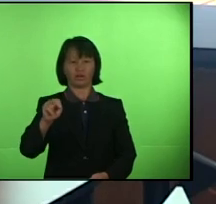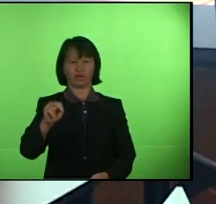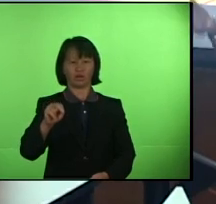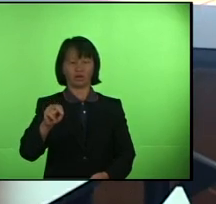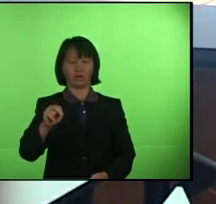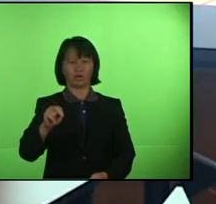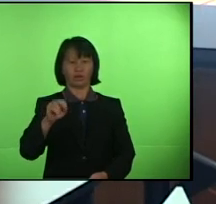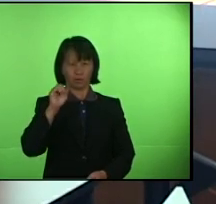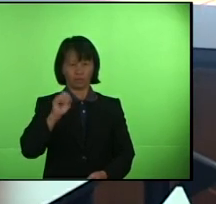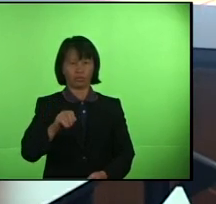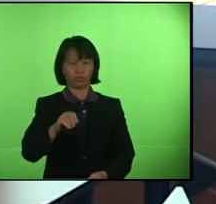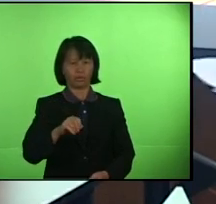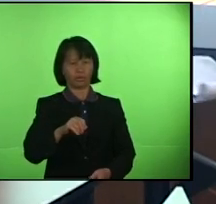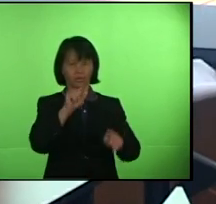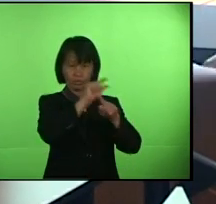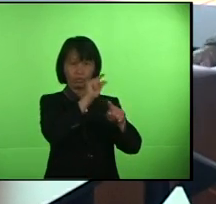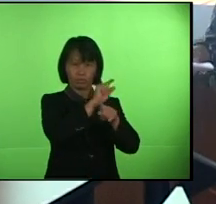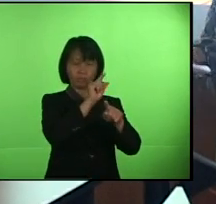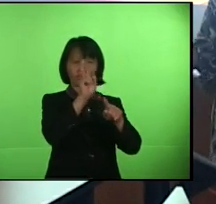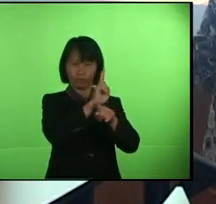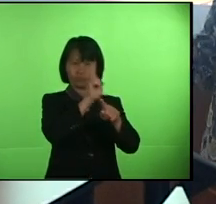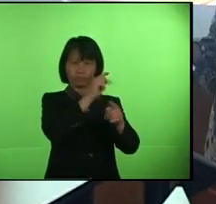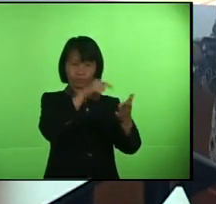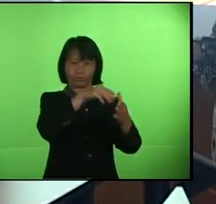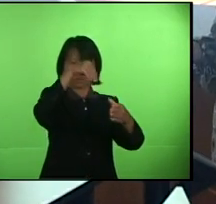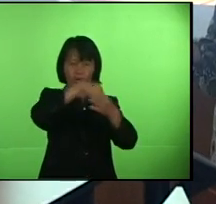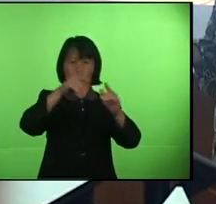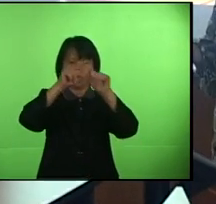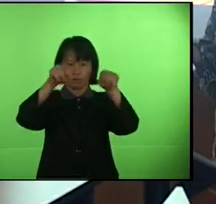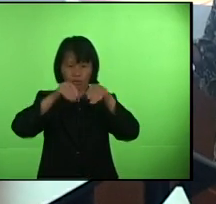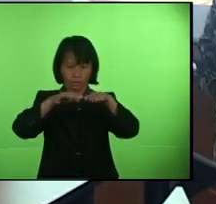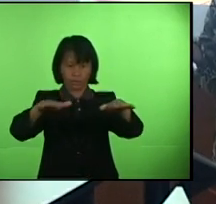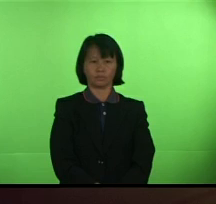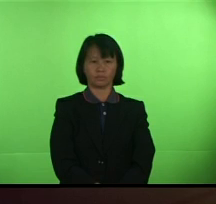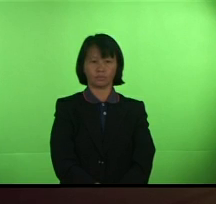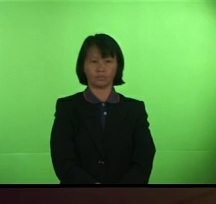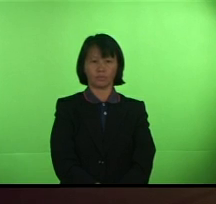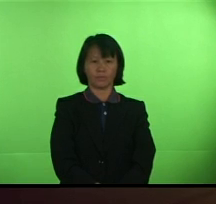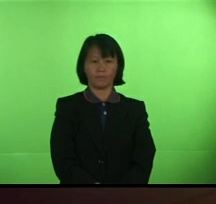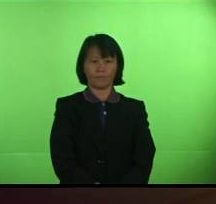yeah, in the internet, in your emails, or in your SMS, when you SMS to your friends.